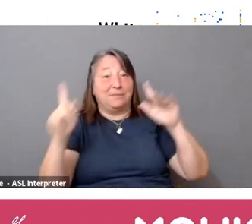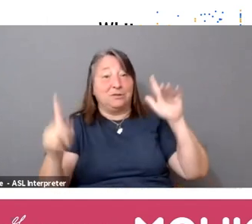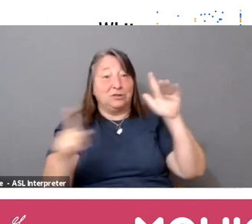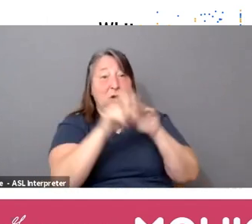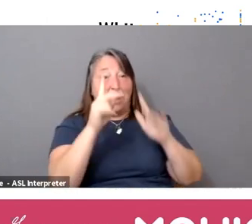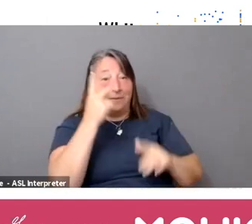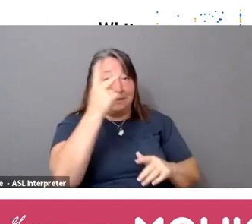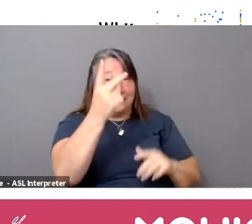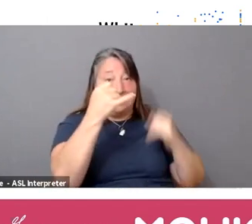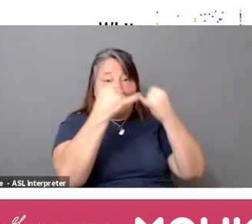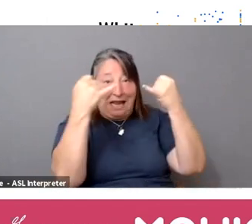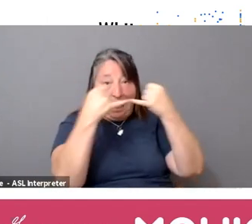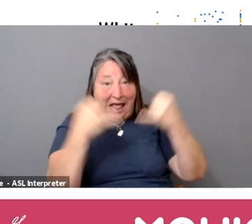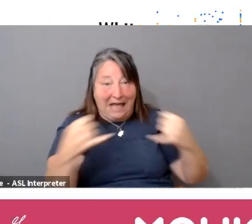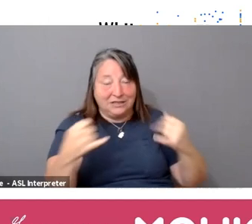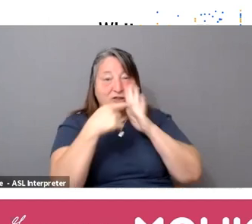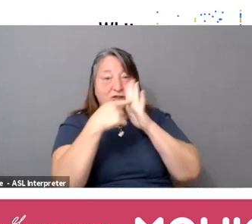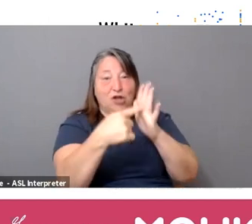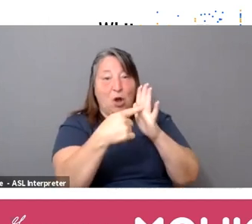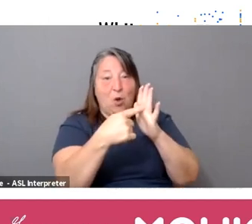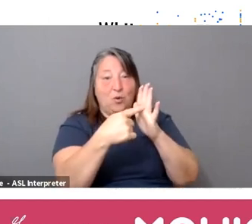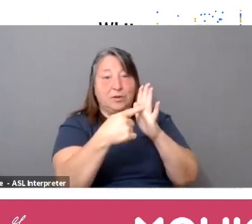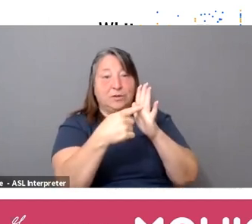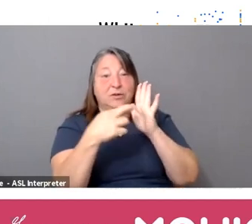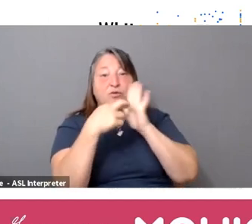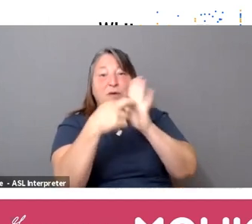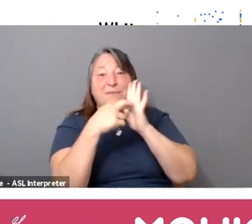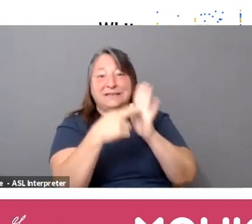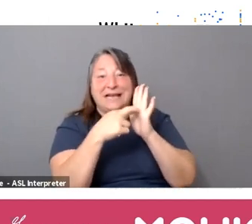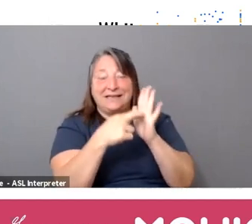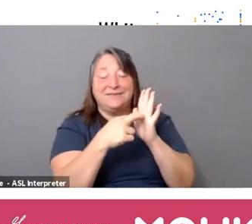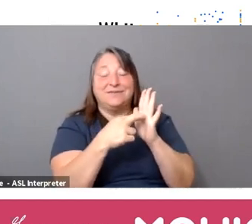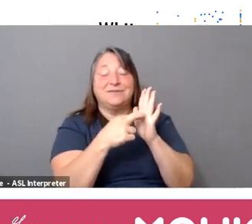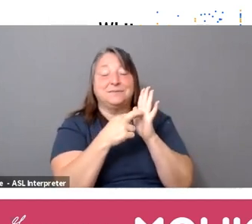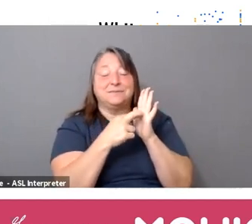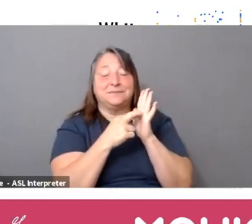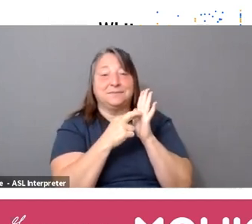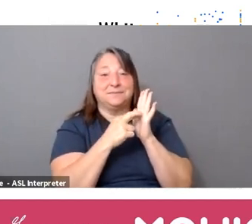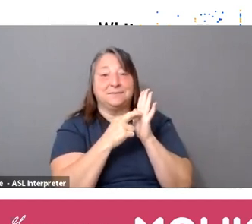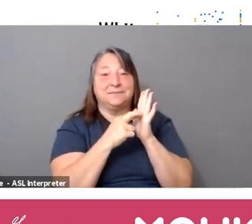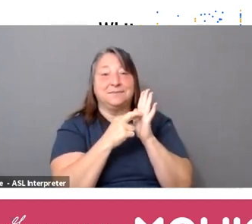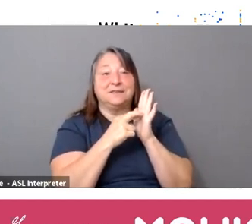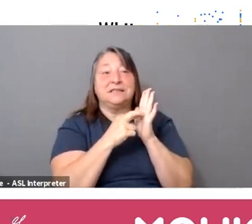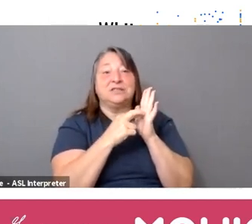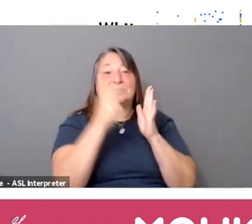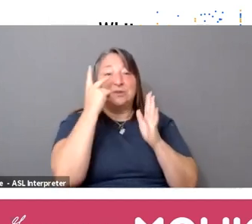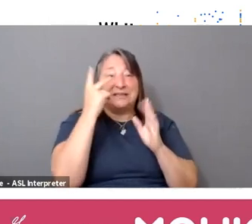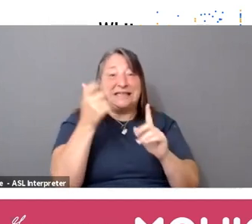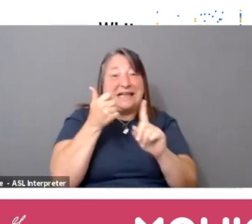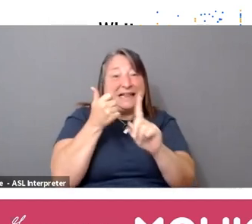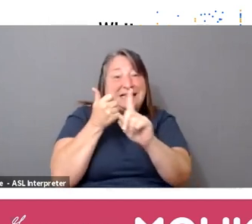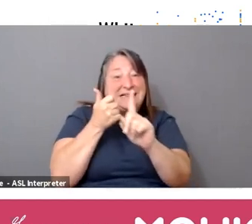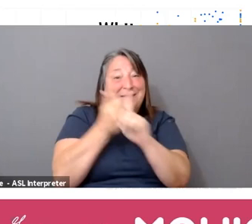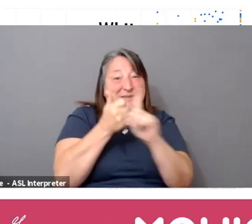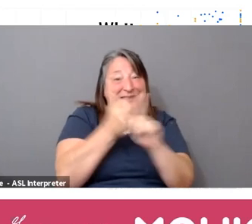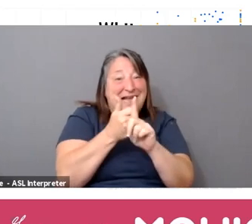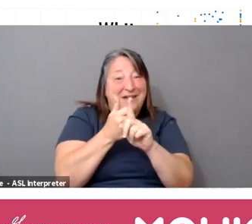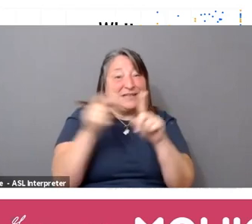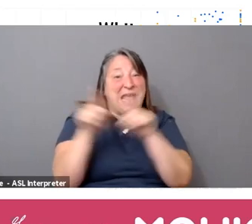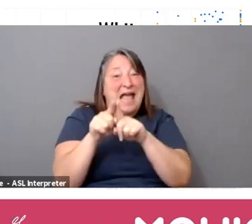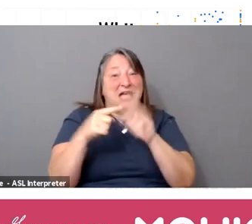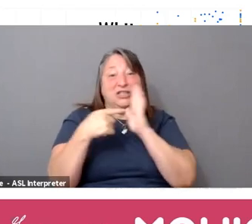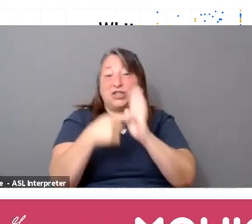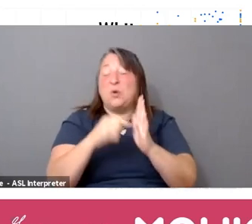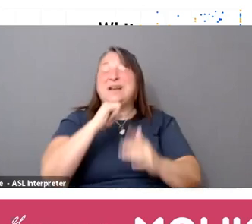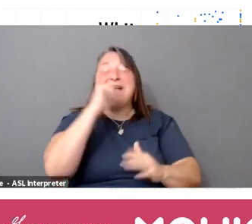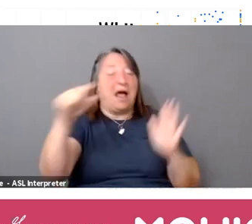the representations are the opportunity to see themselves as depicted, not negatively, is less.